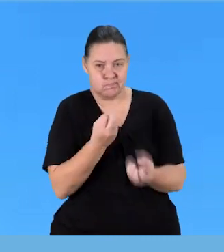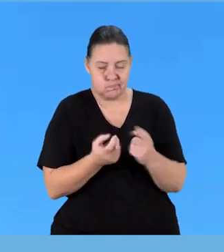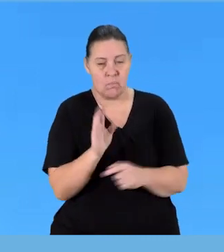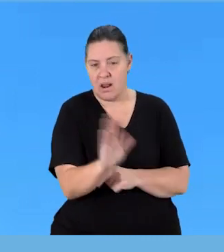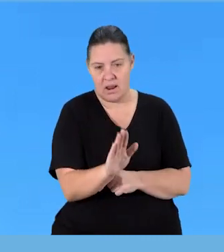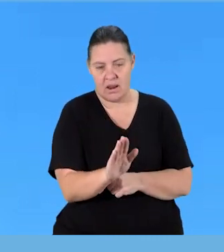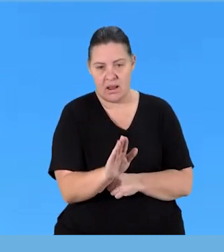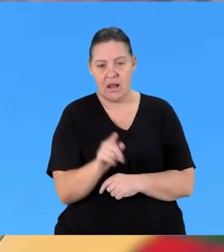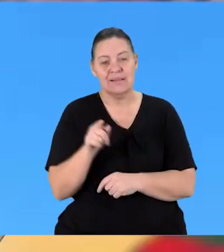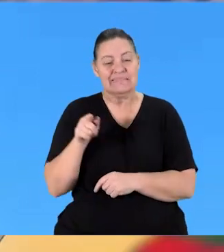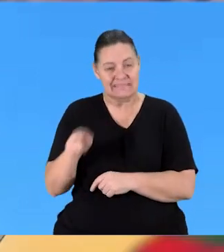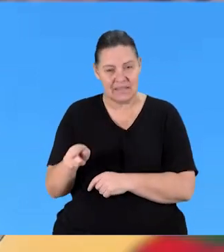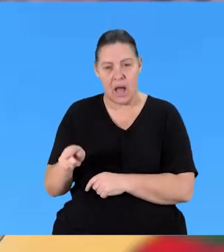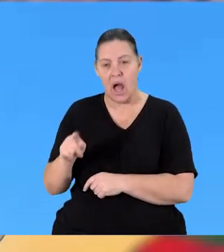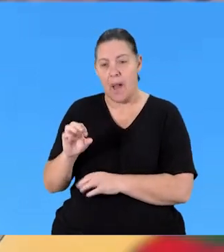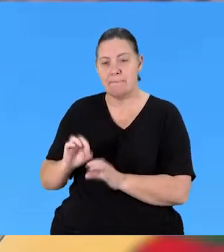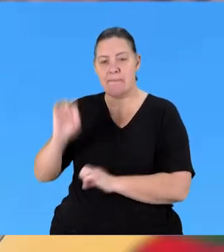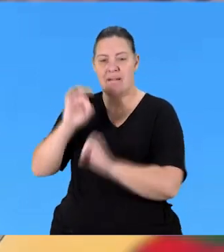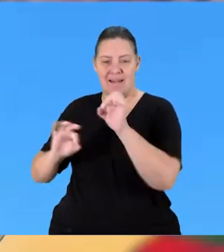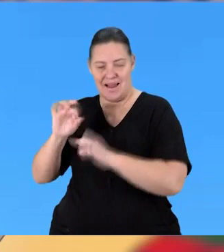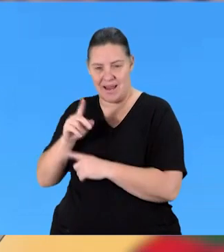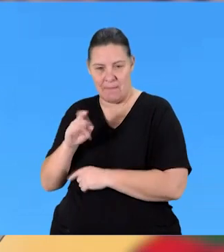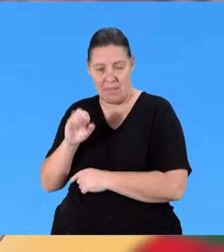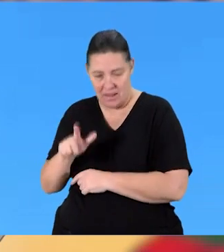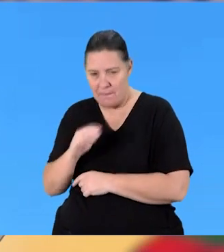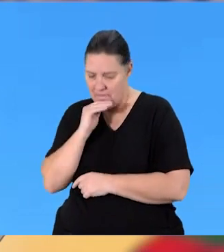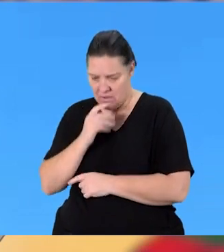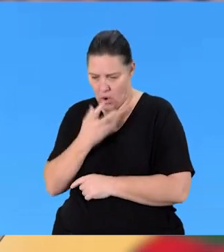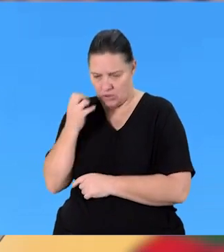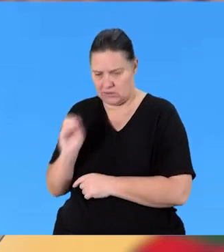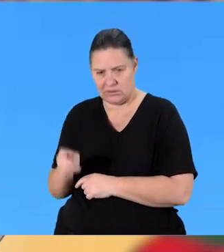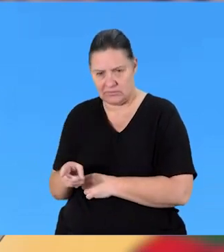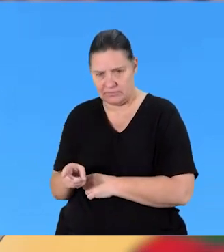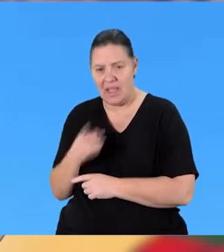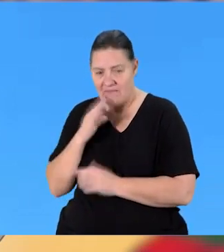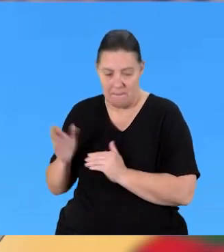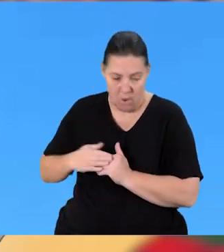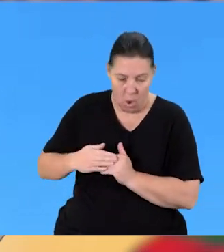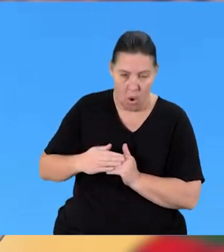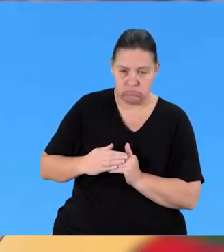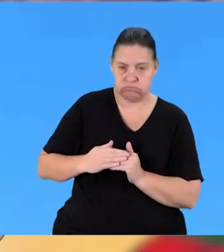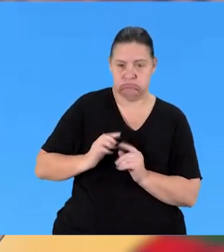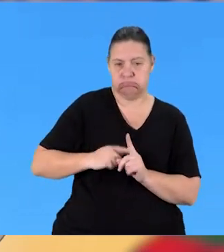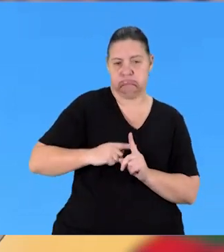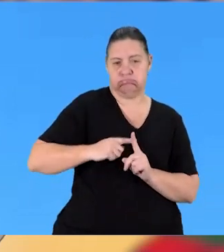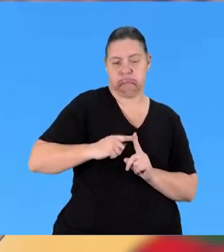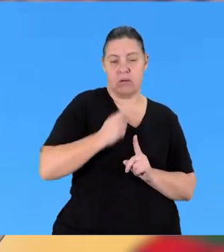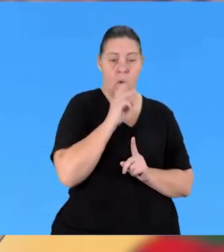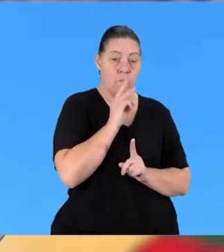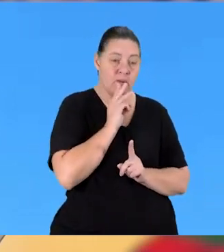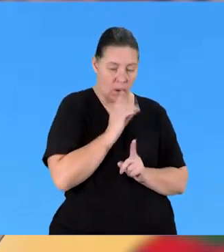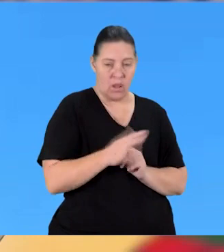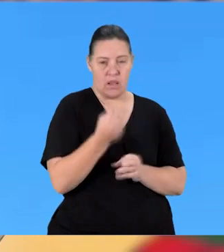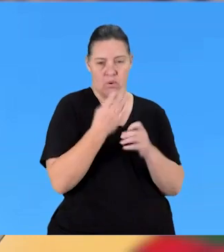when we heat a liquid, that's now we start by evaporation and then go to boiling if we further increase the temperature or the